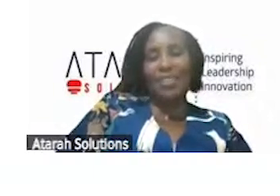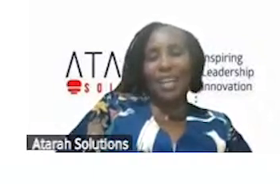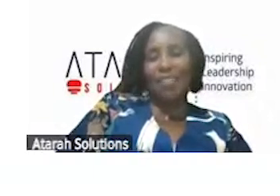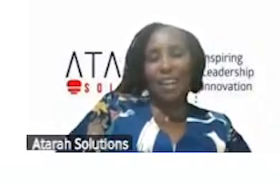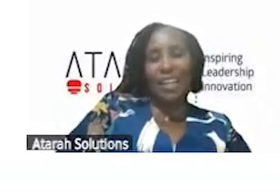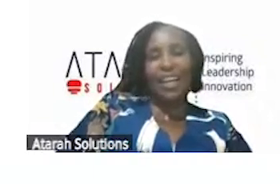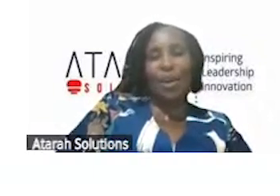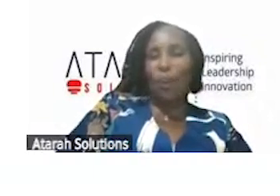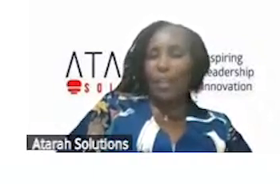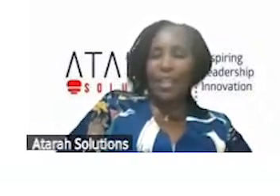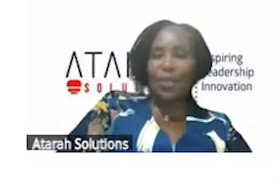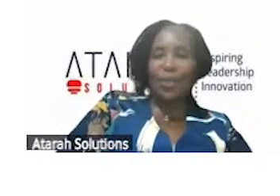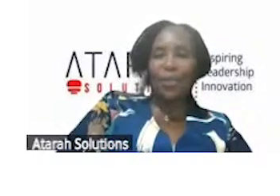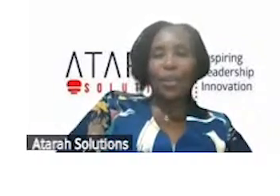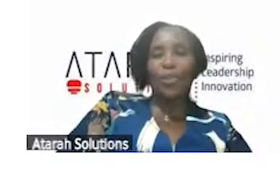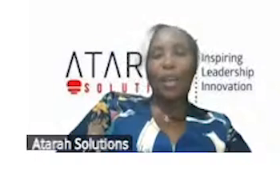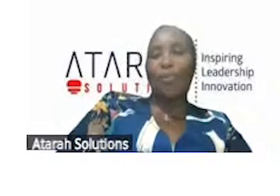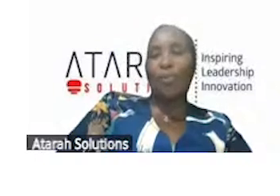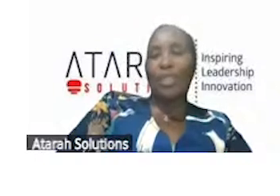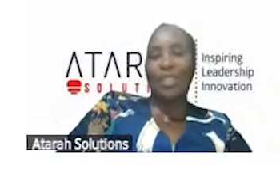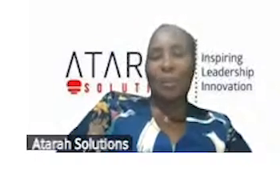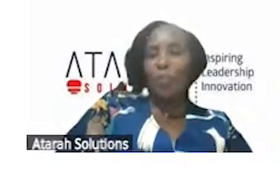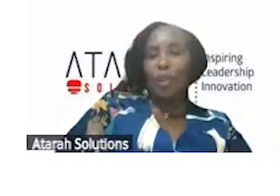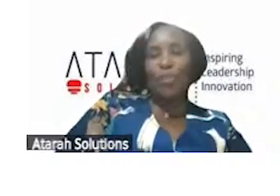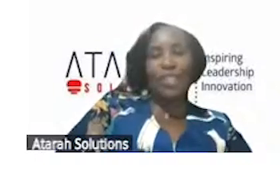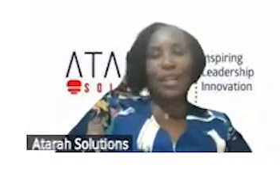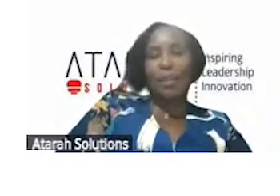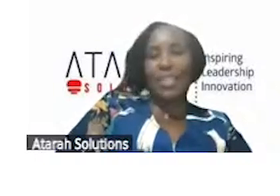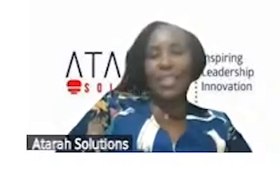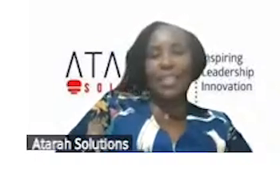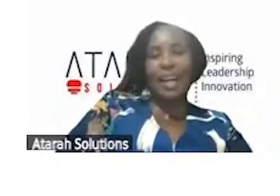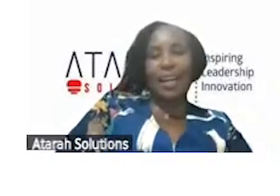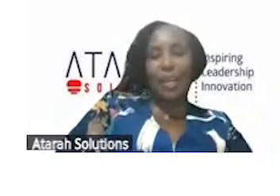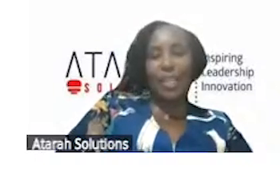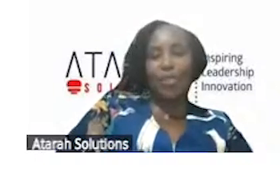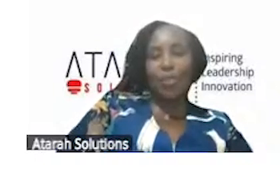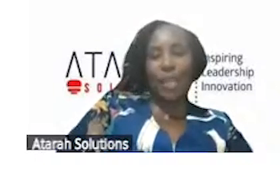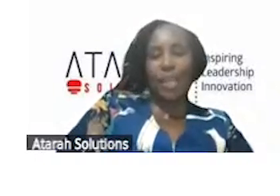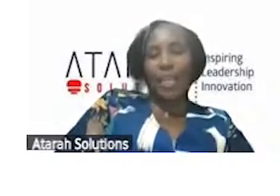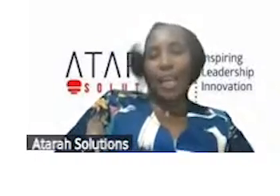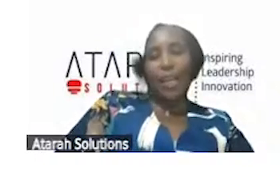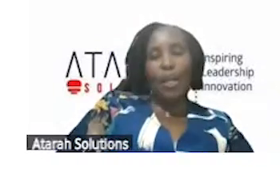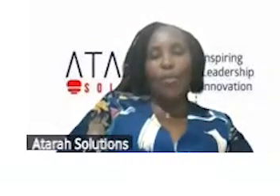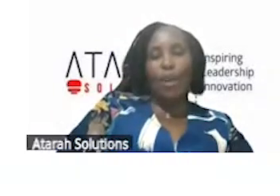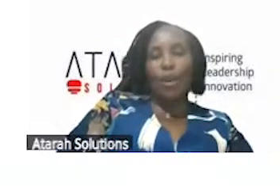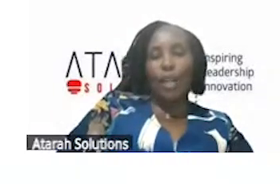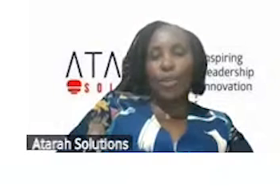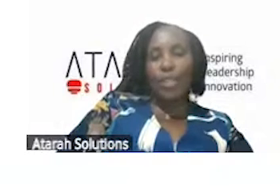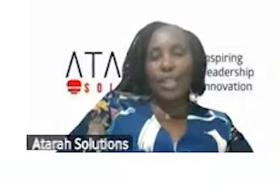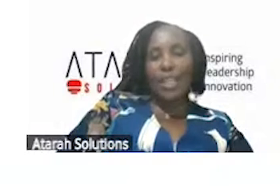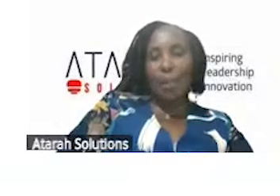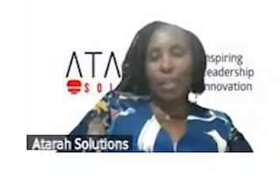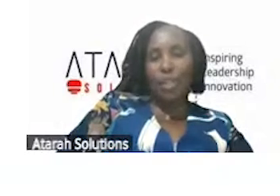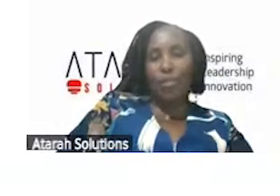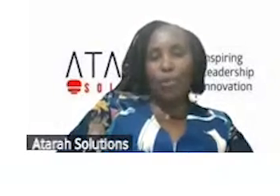still recovering and hoping that we will not wake up from the dream of such an amazing place to be. And then if you're looking to